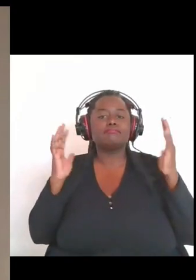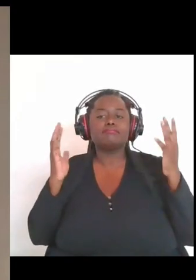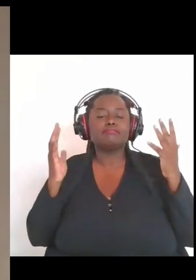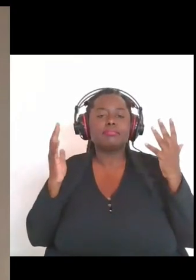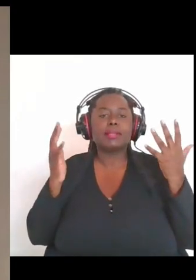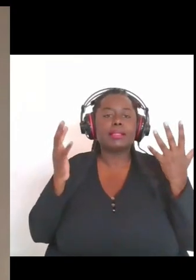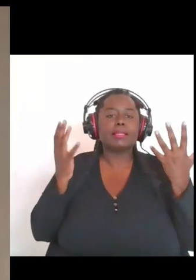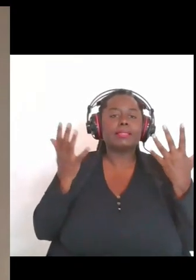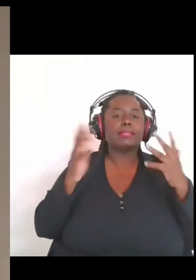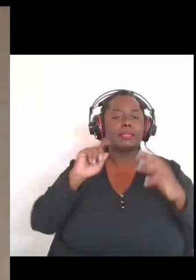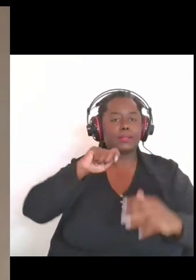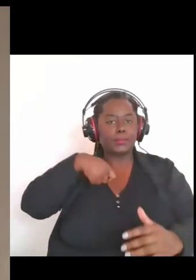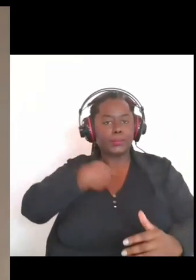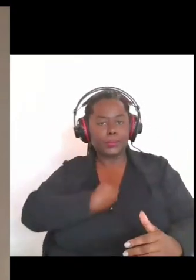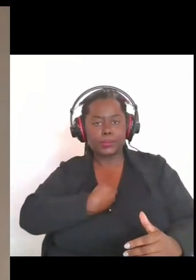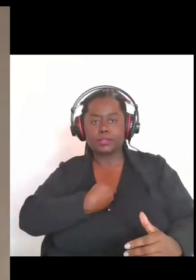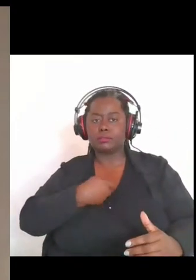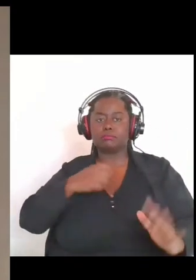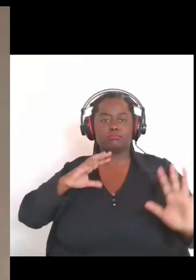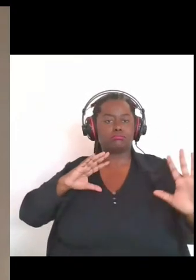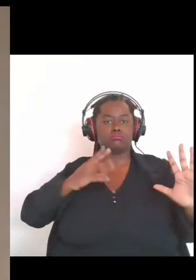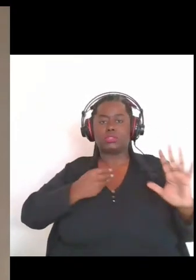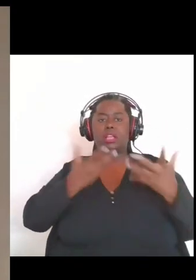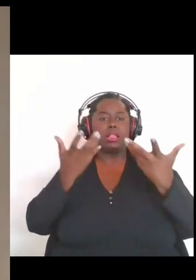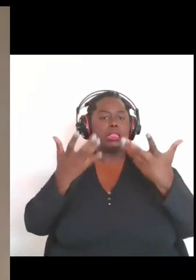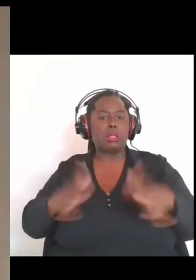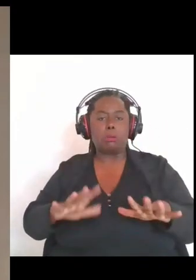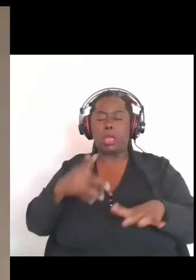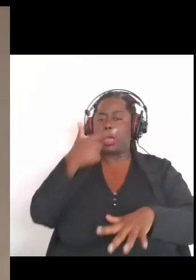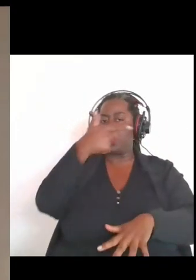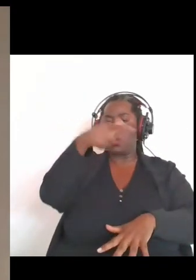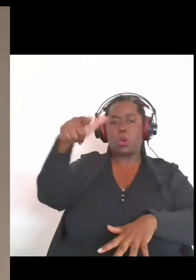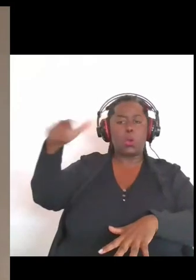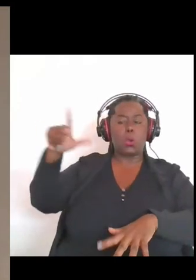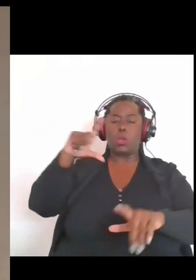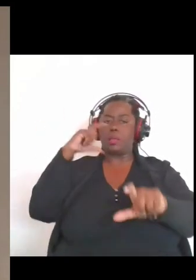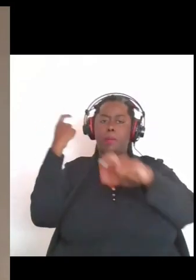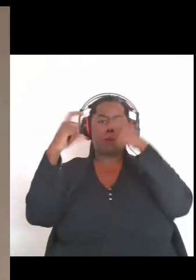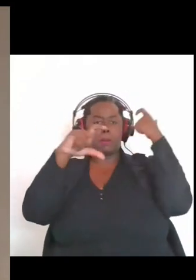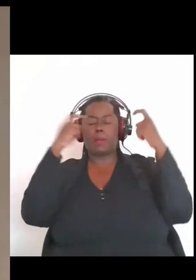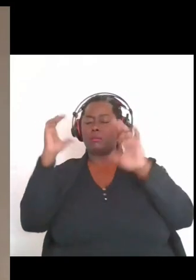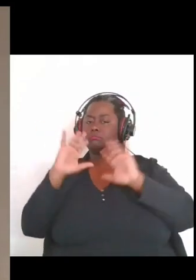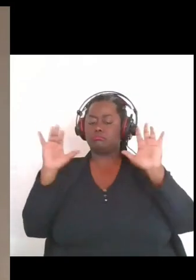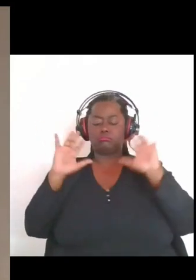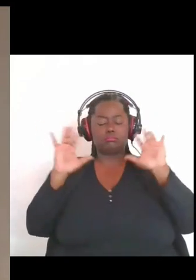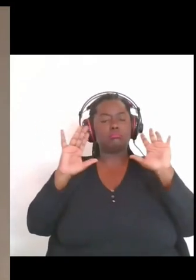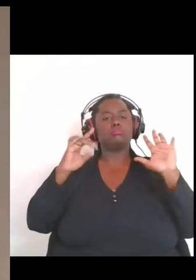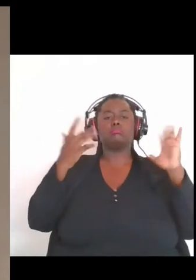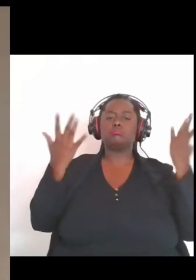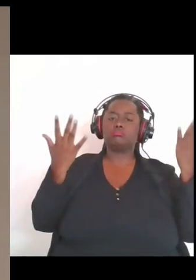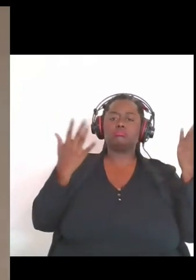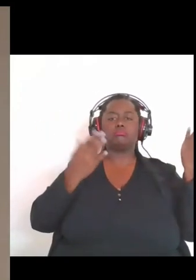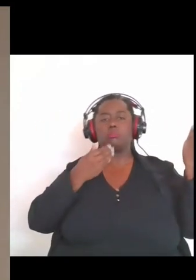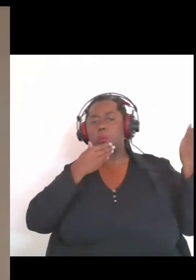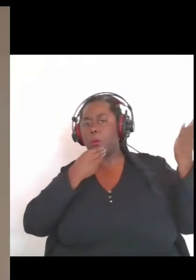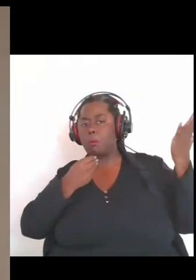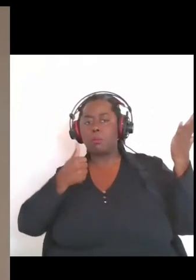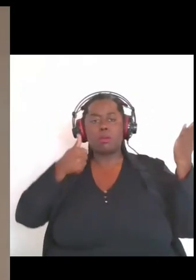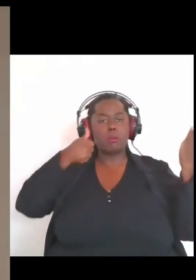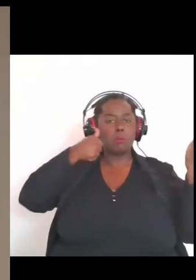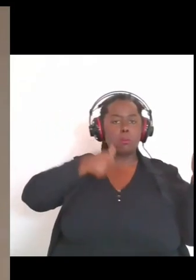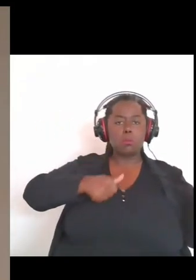drag trans or anything I am a man I am a woman I'm